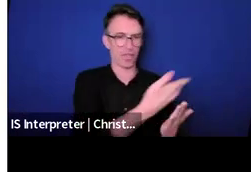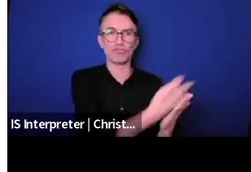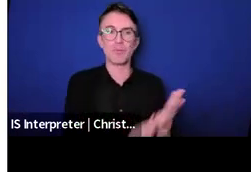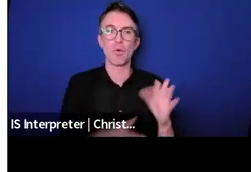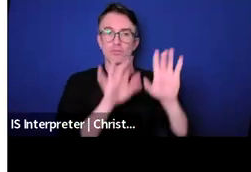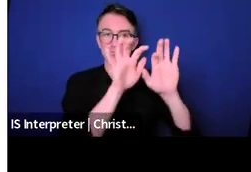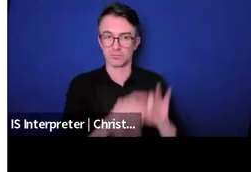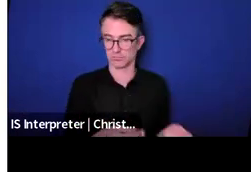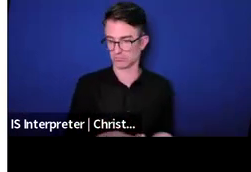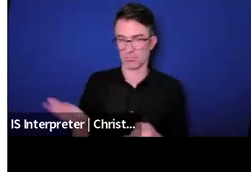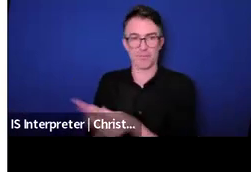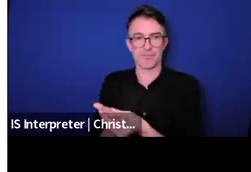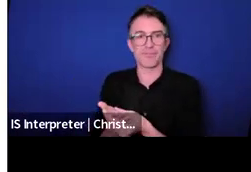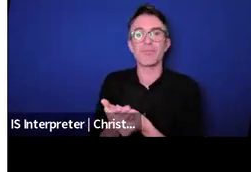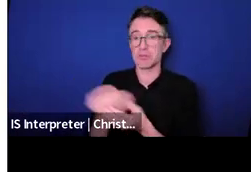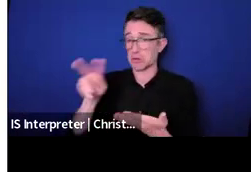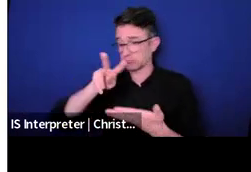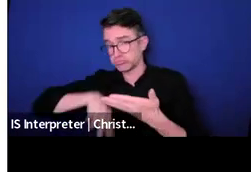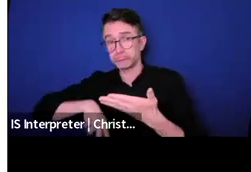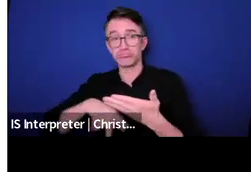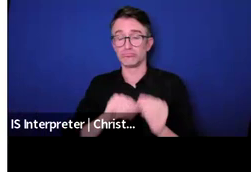that came out of that global workshop as well.